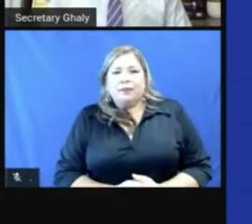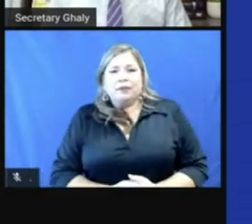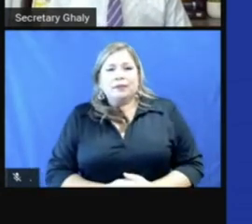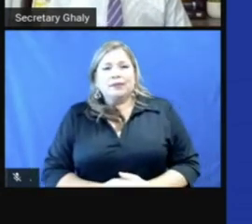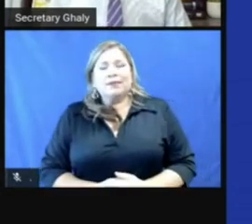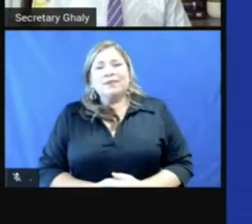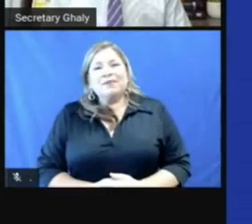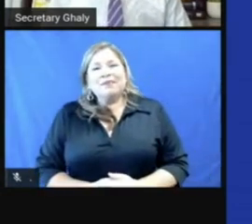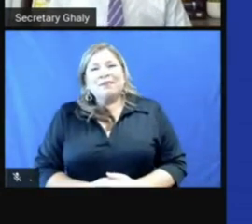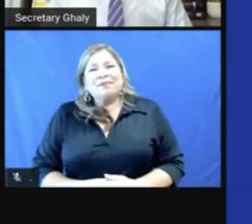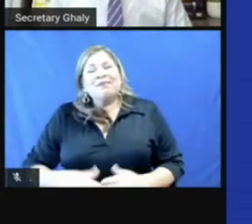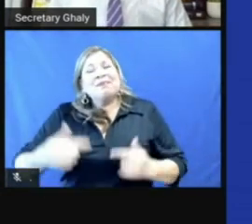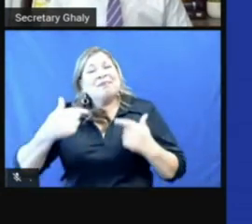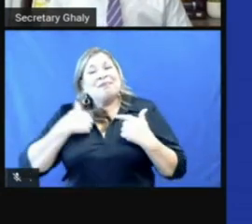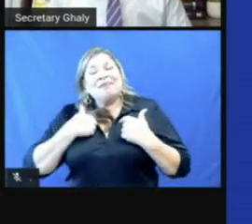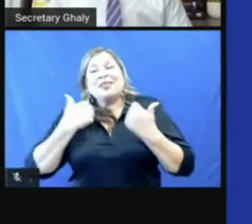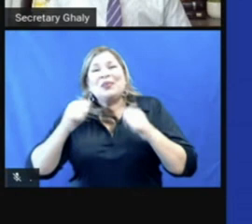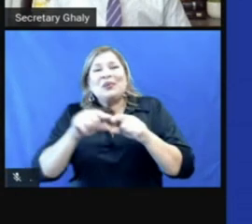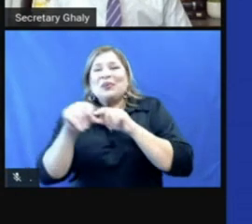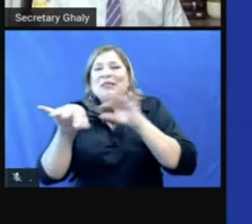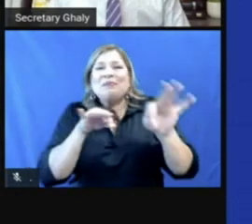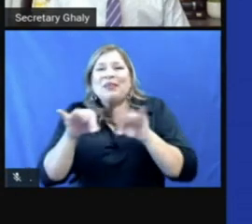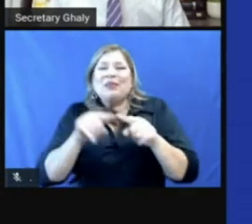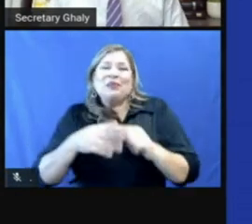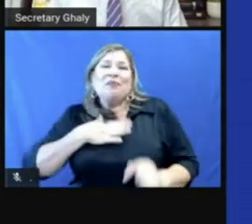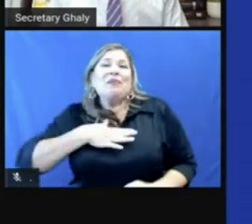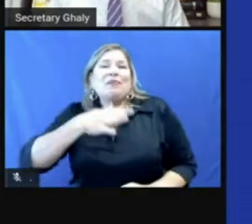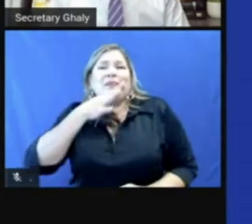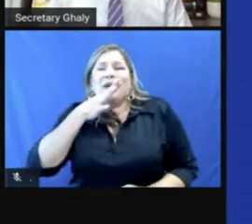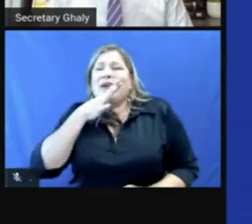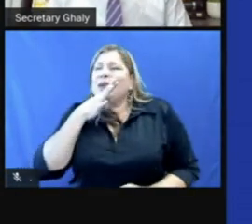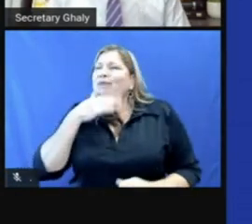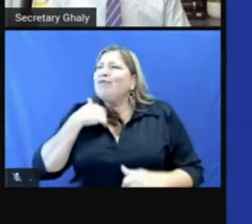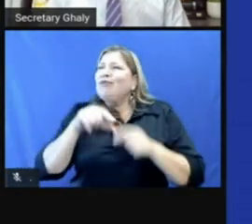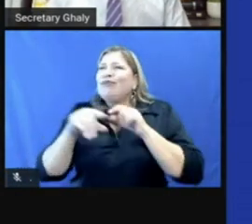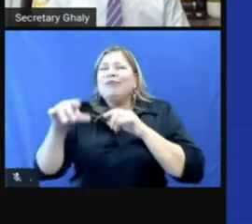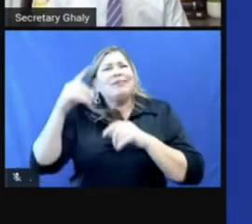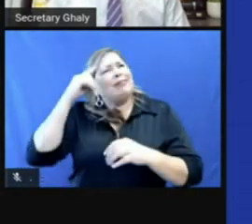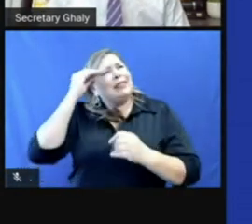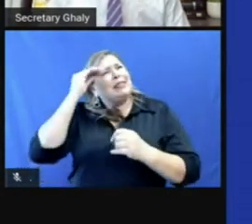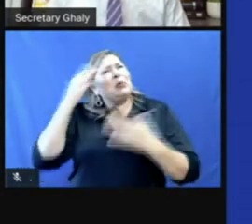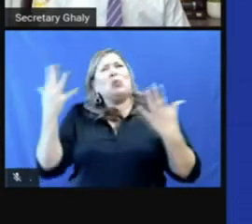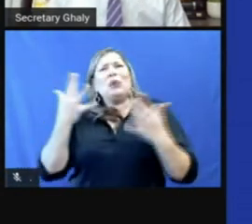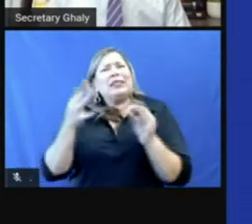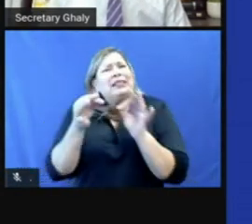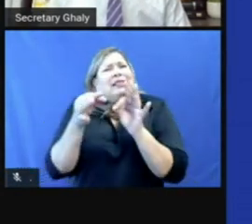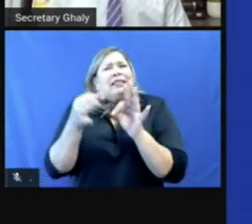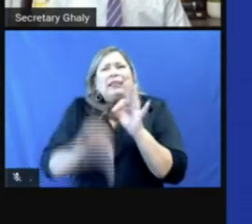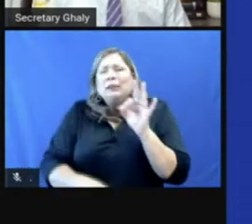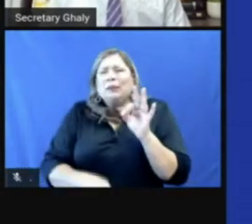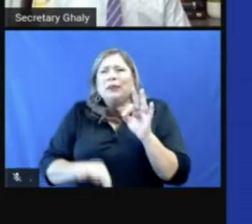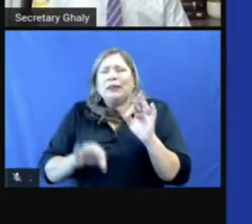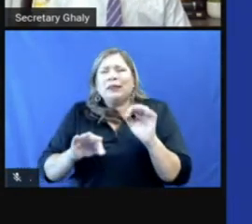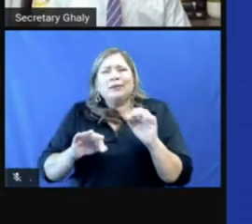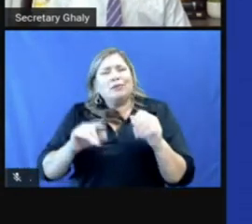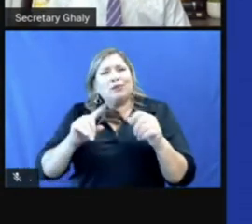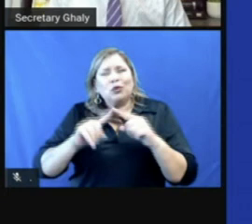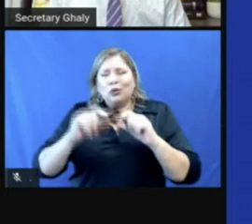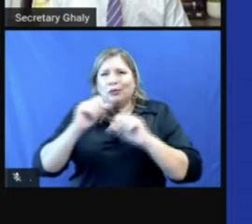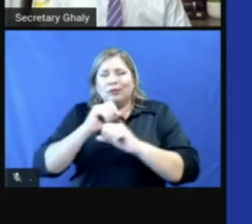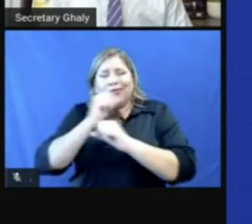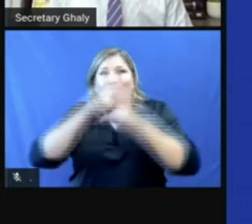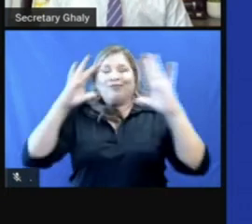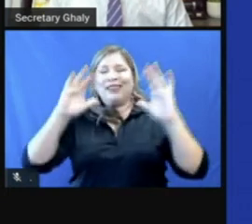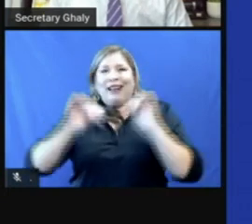mother here in California, I was thinking about a simple way and almost an equation to understand how we can calculate your risk